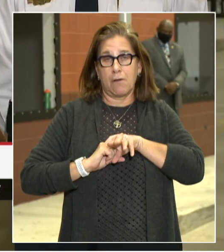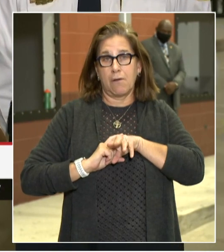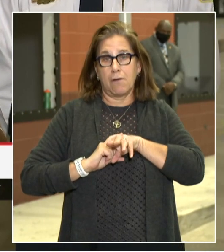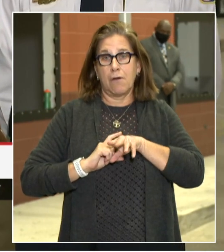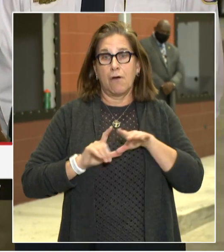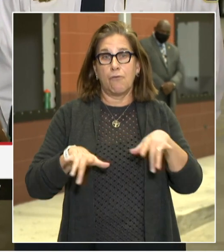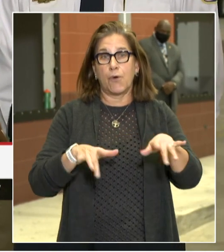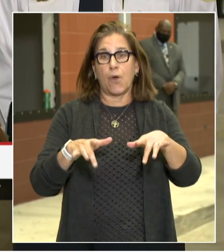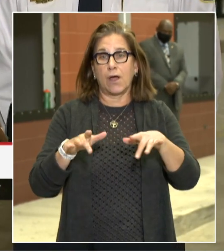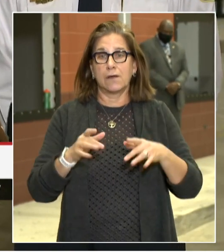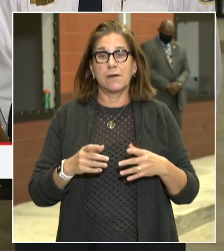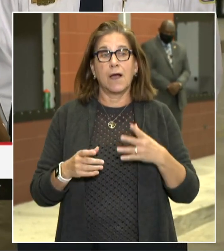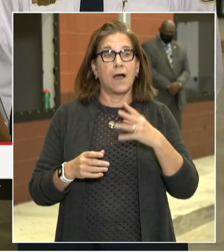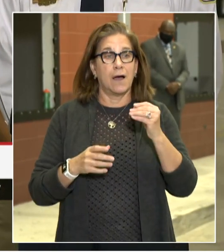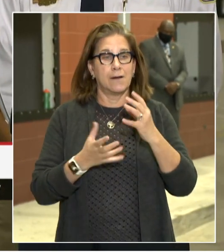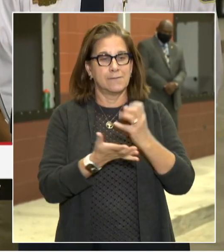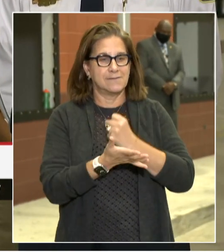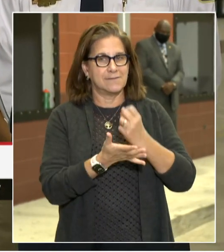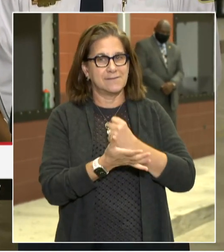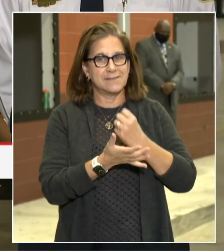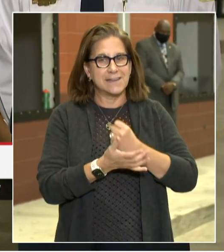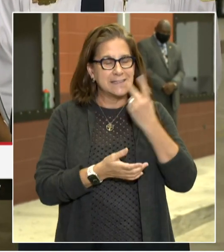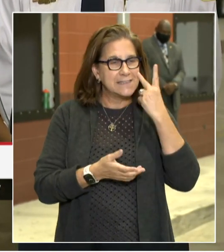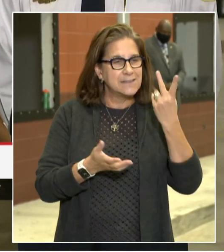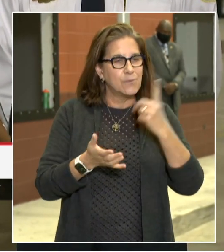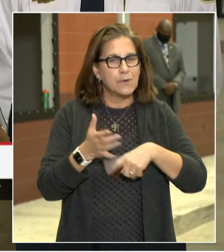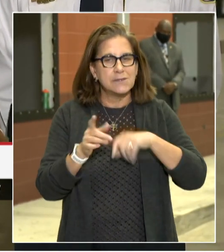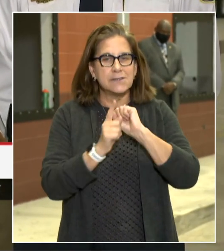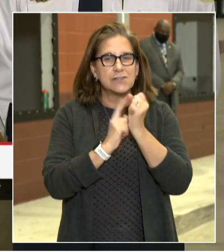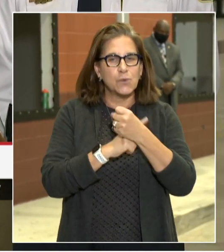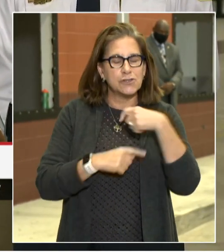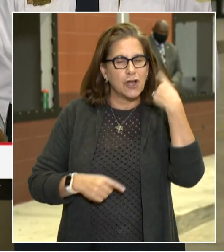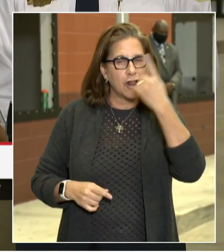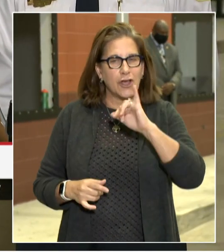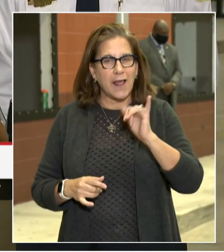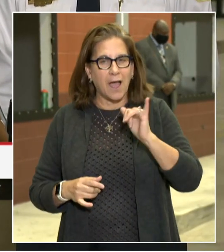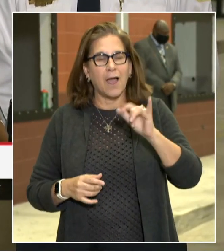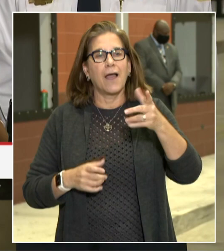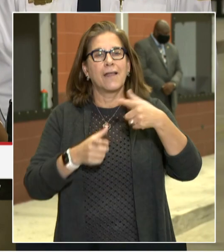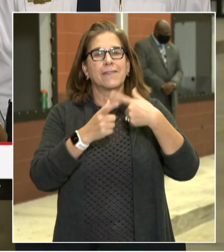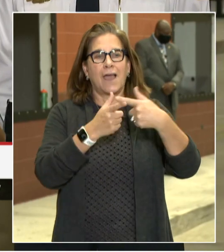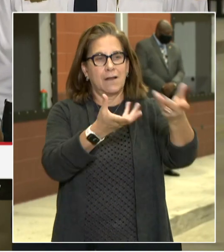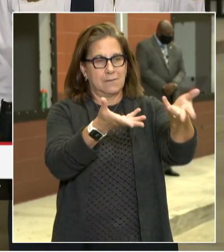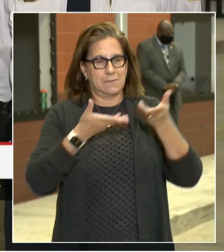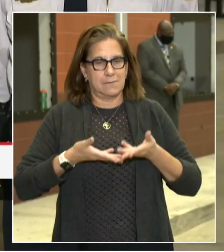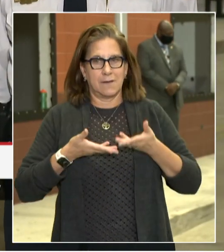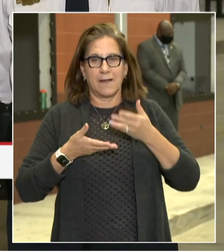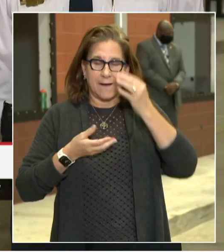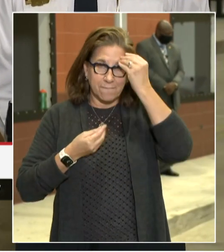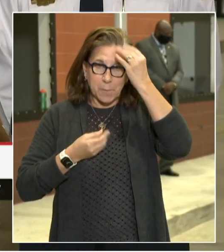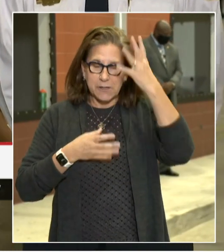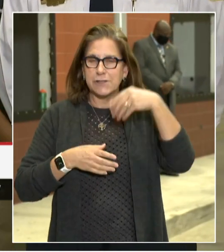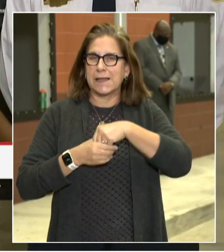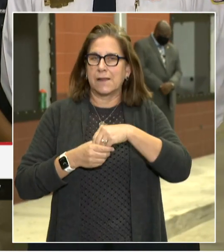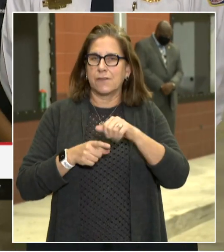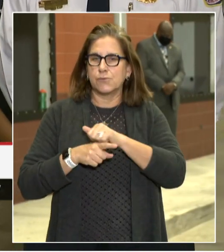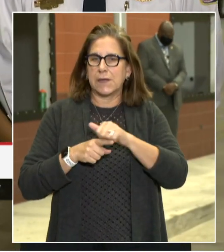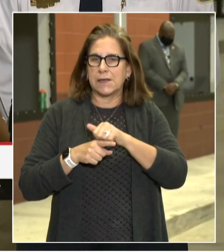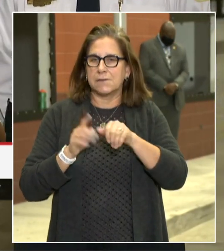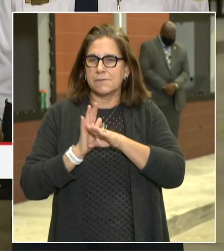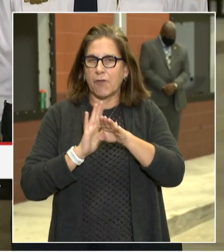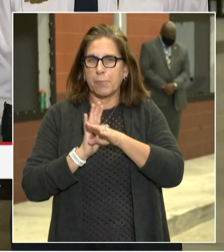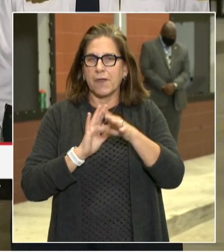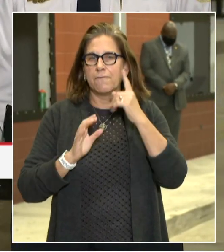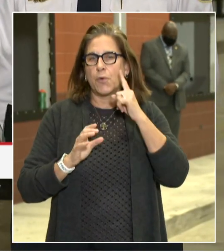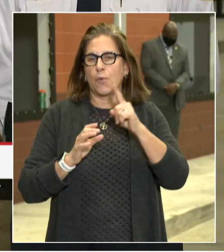what our officers need to know, or better know, when they go into these interactions. We also have an independent